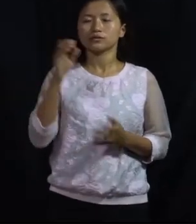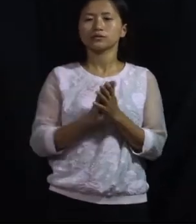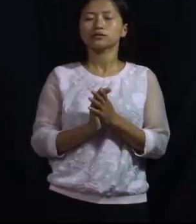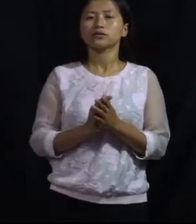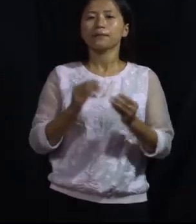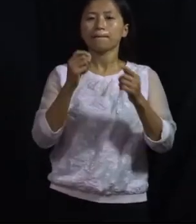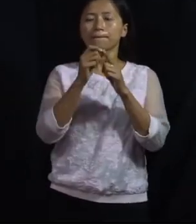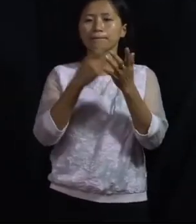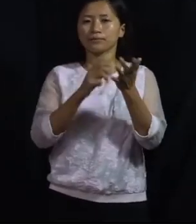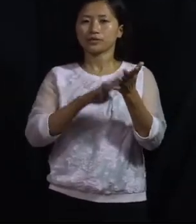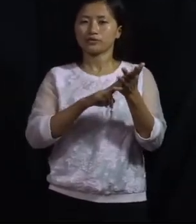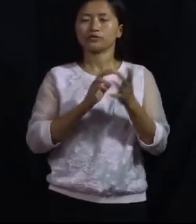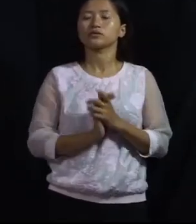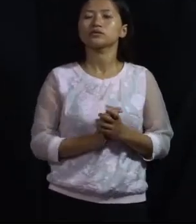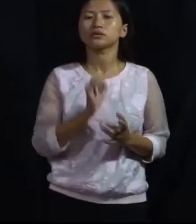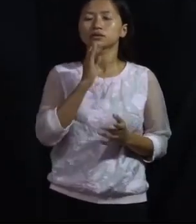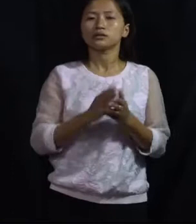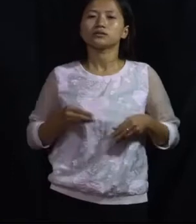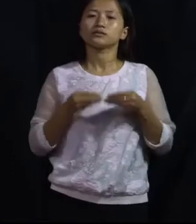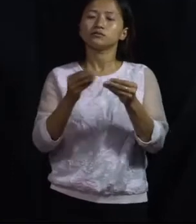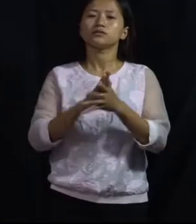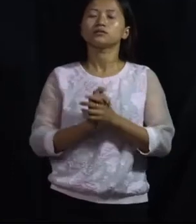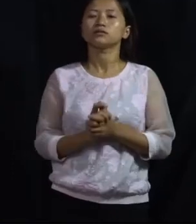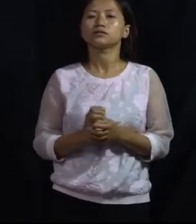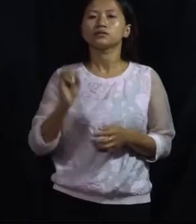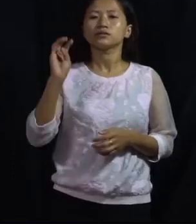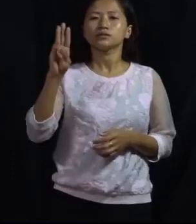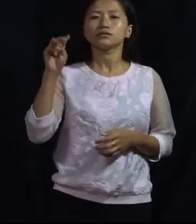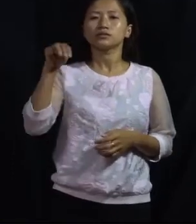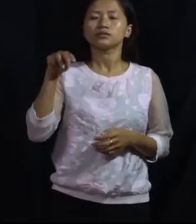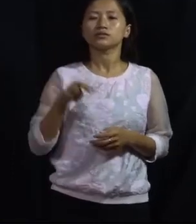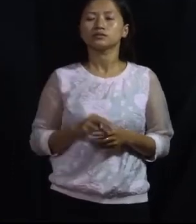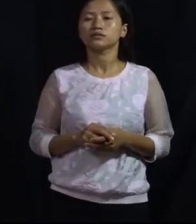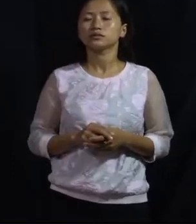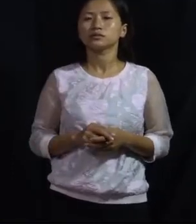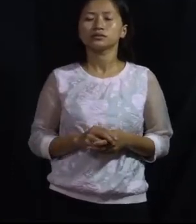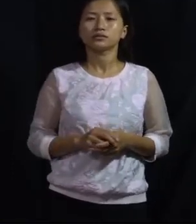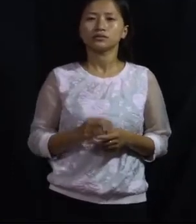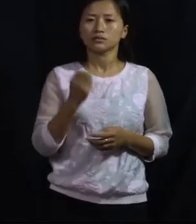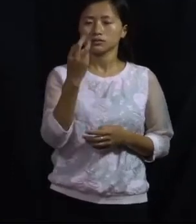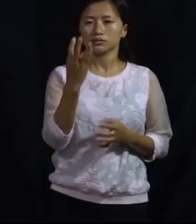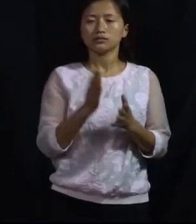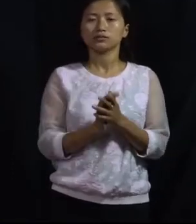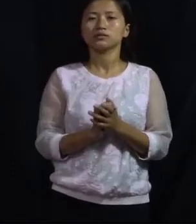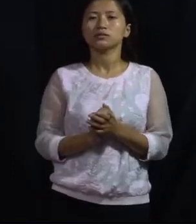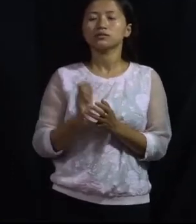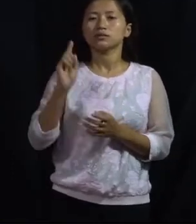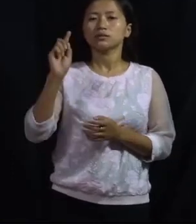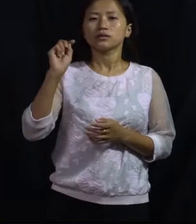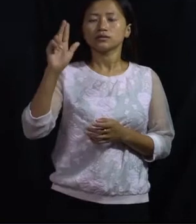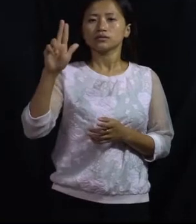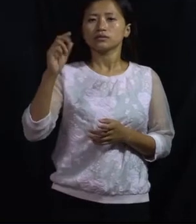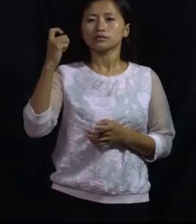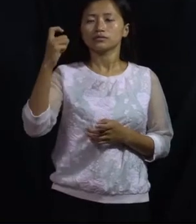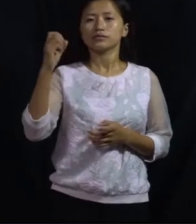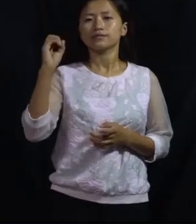the provision. Provision is given as 300. So now the total debtors comes to